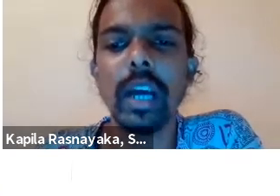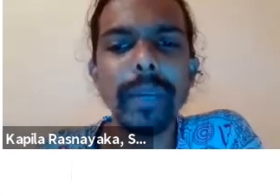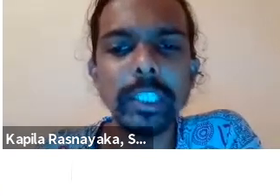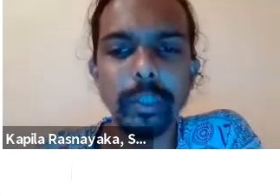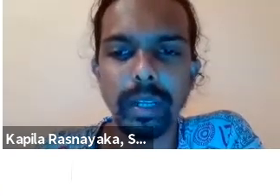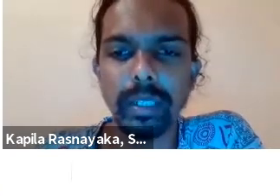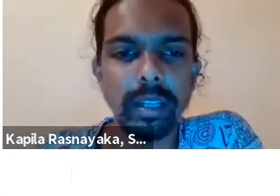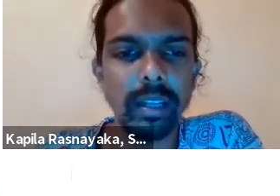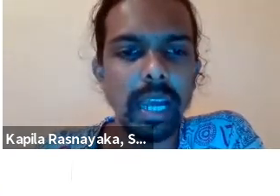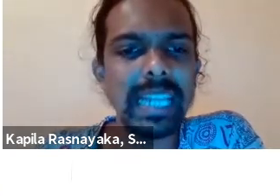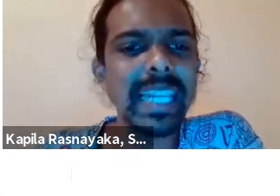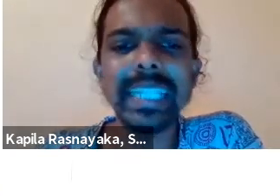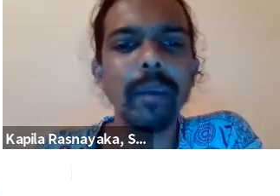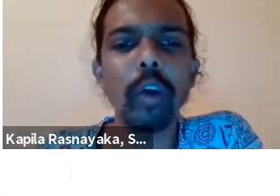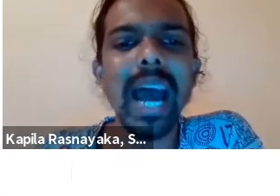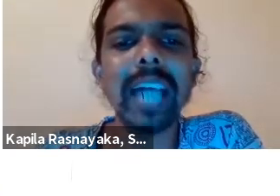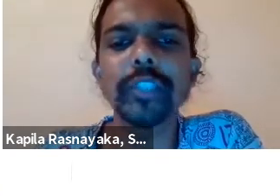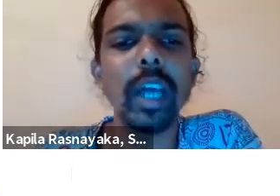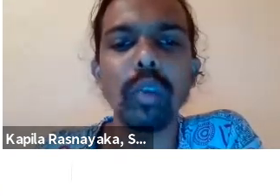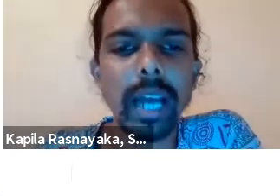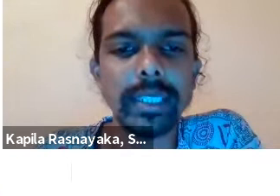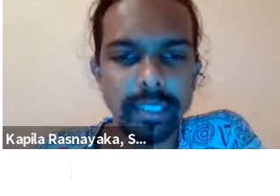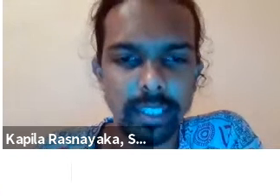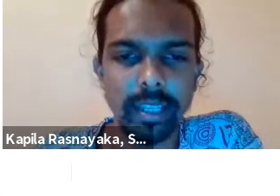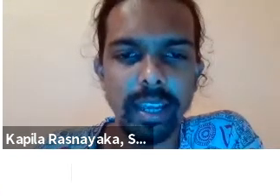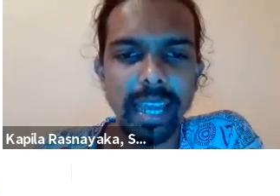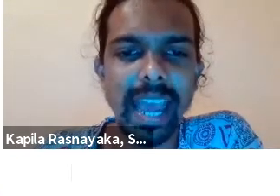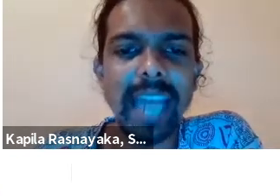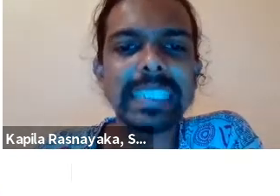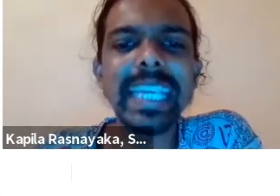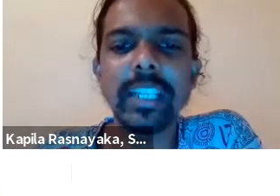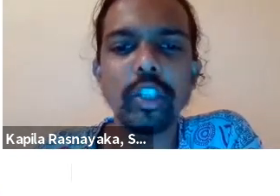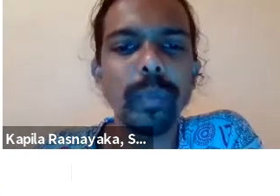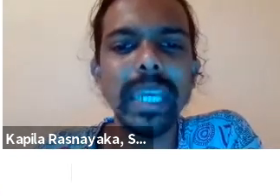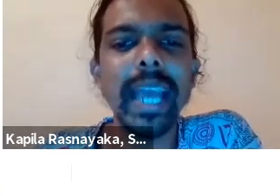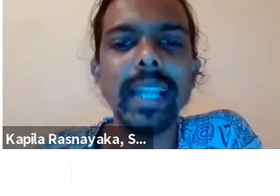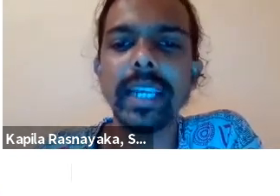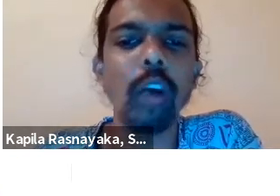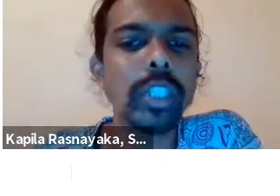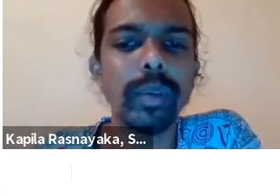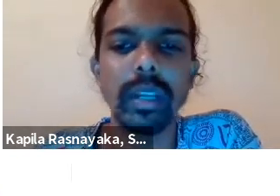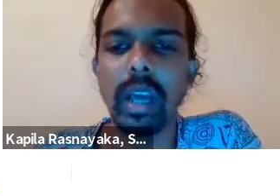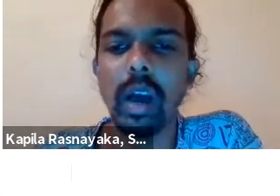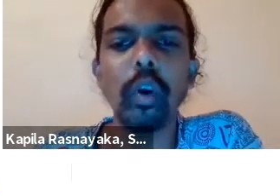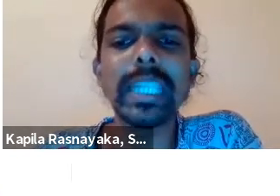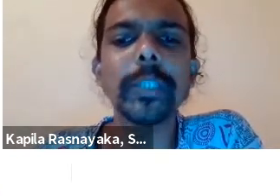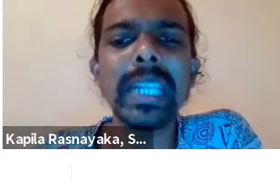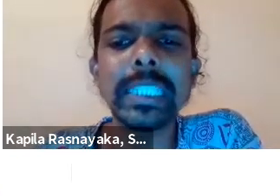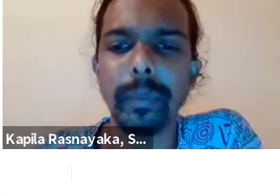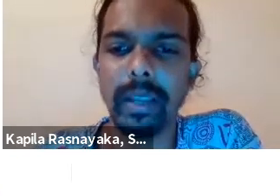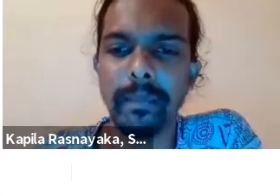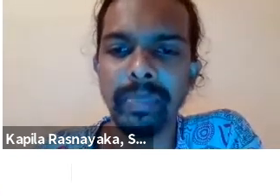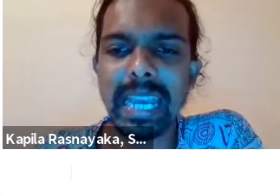to the principle, nothing about us without us, and seek to be held accountable for